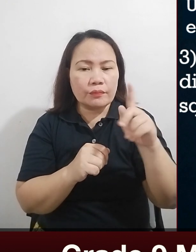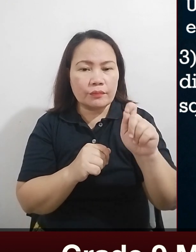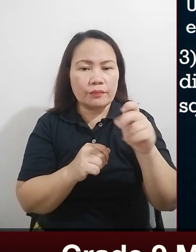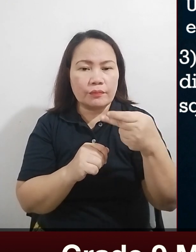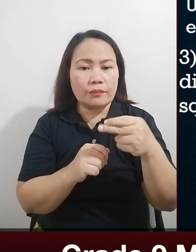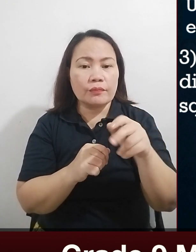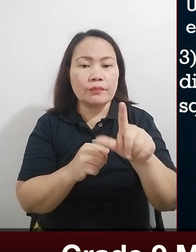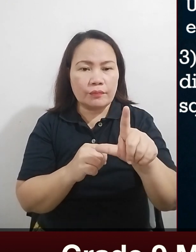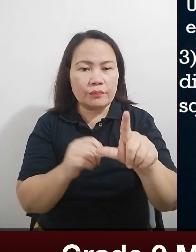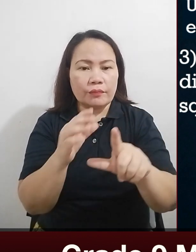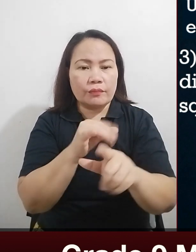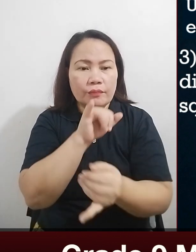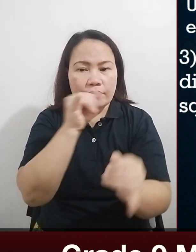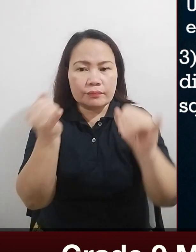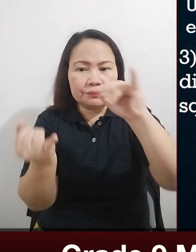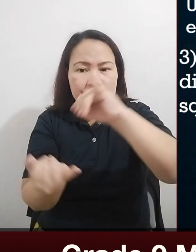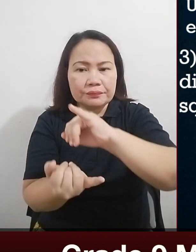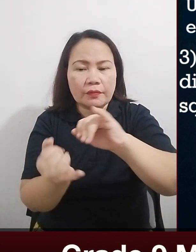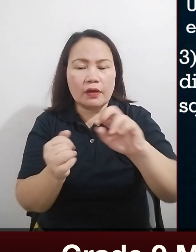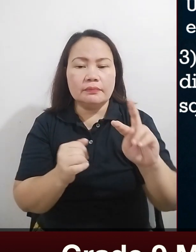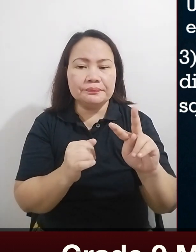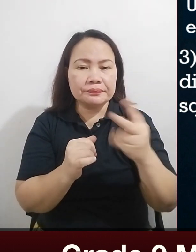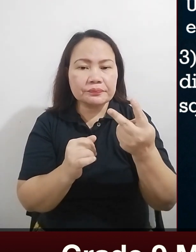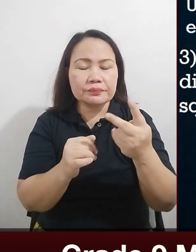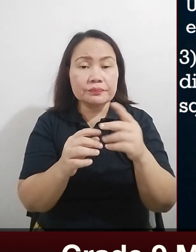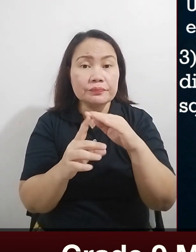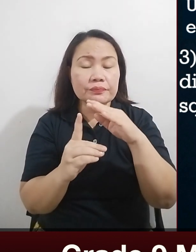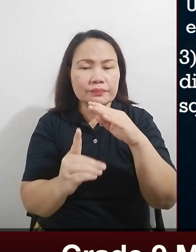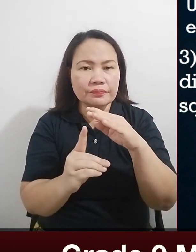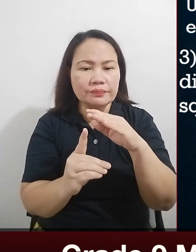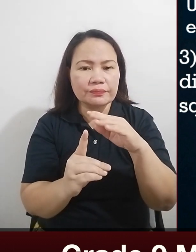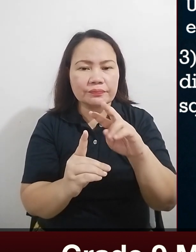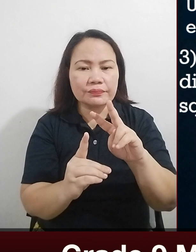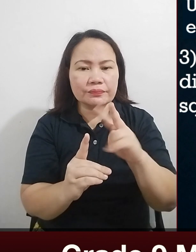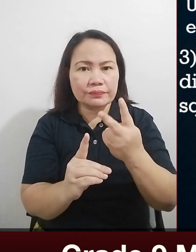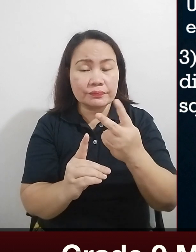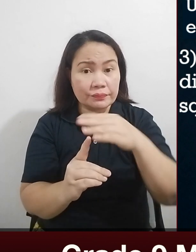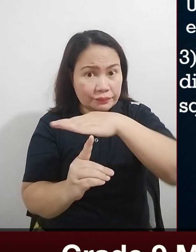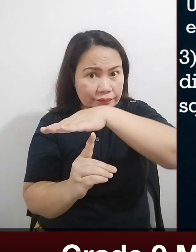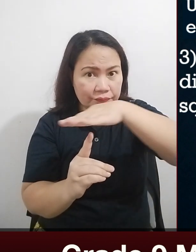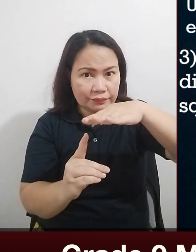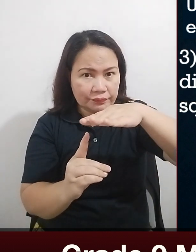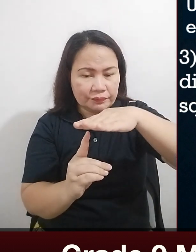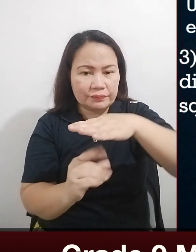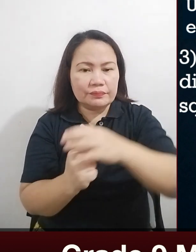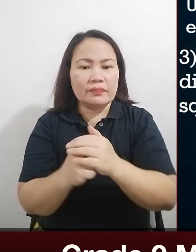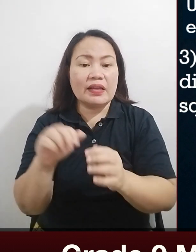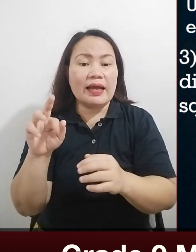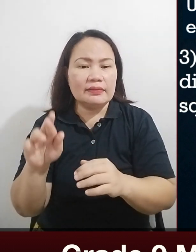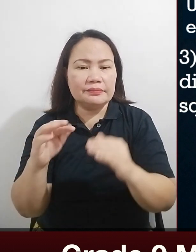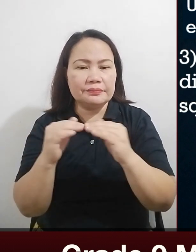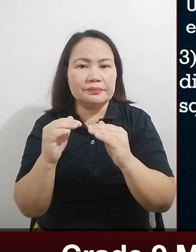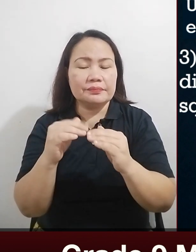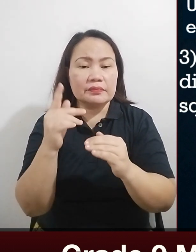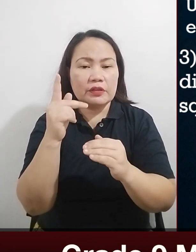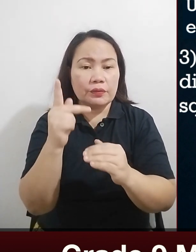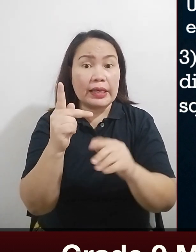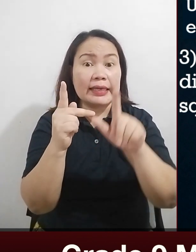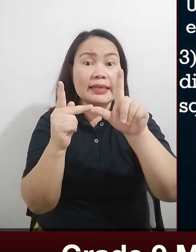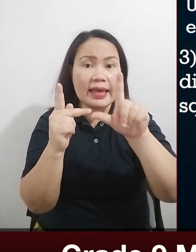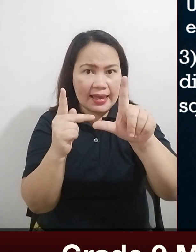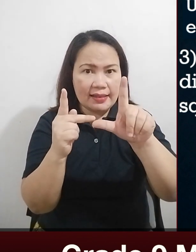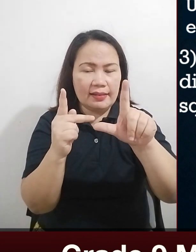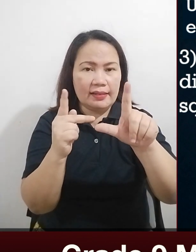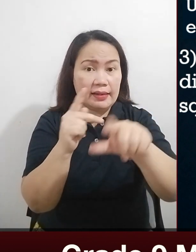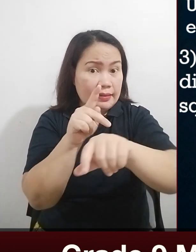its diameter D. So, ito ay square of its diameter, so ito ay D squared. So, that is R